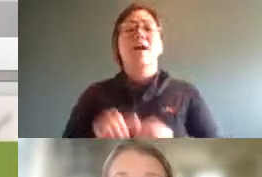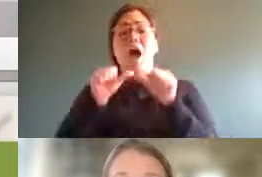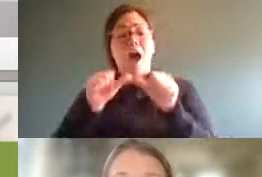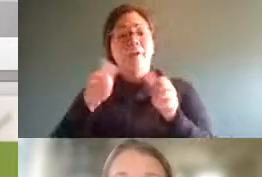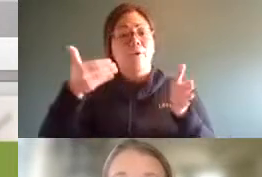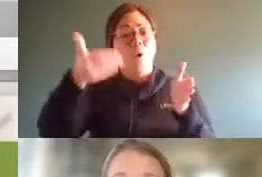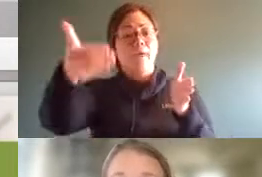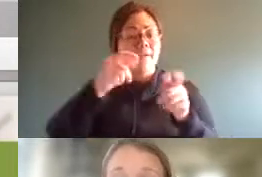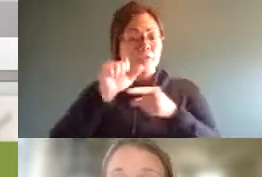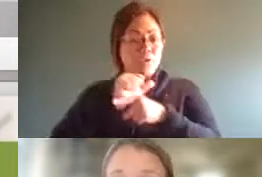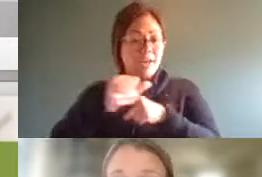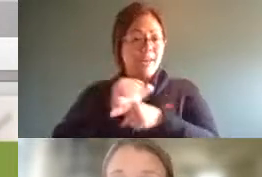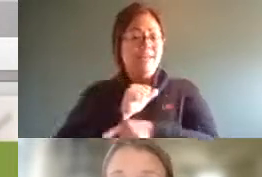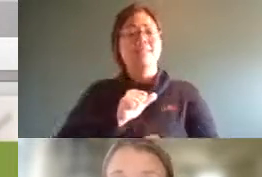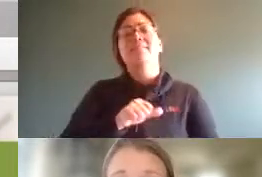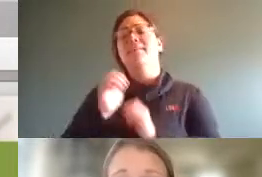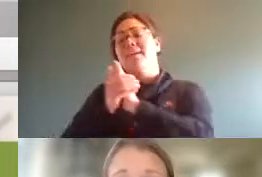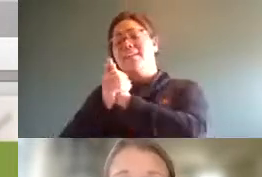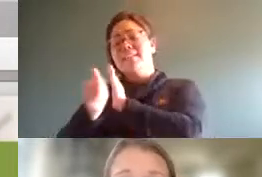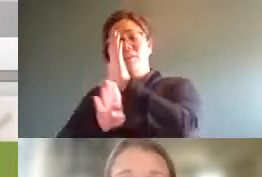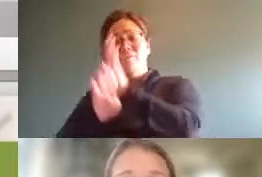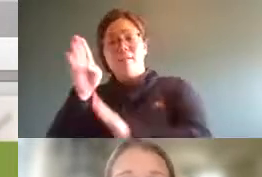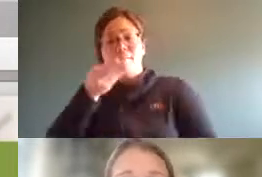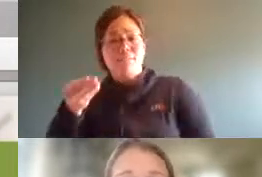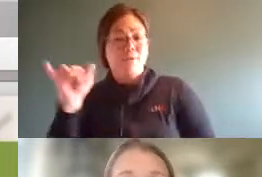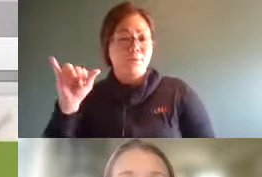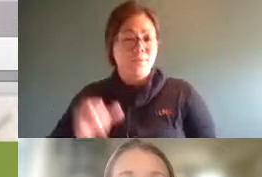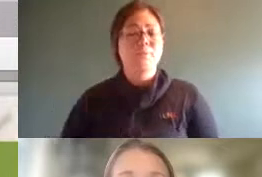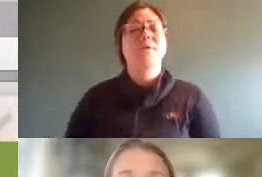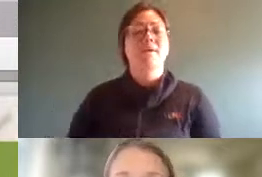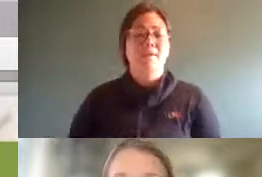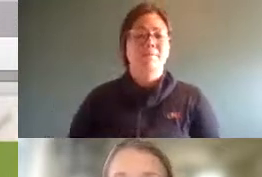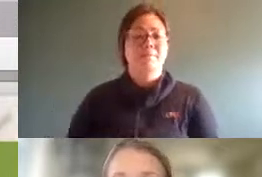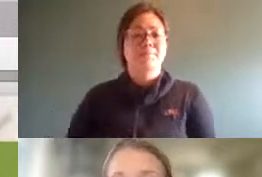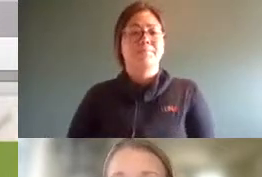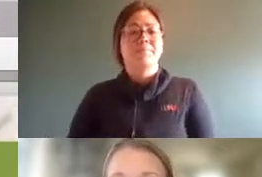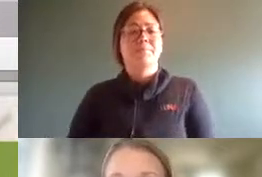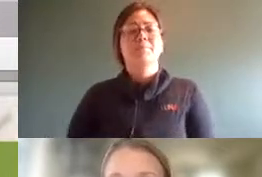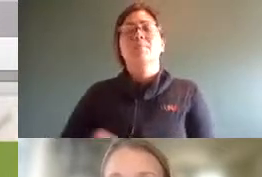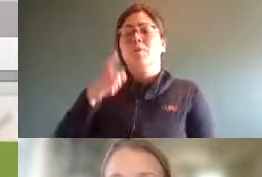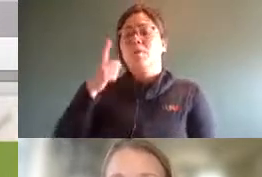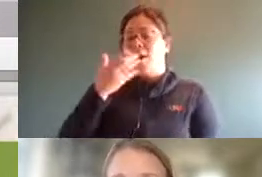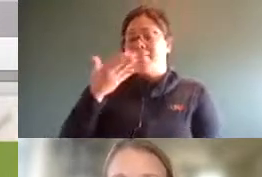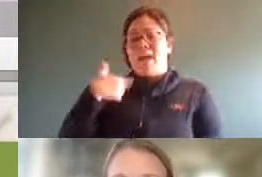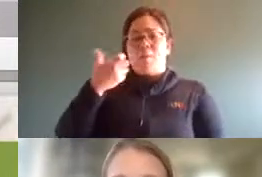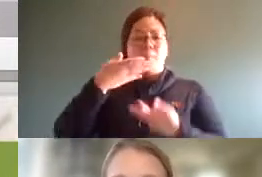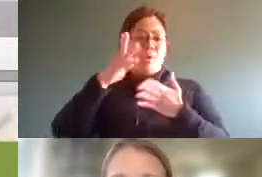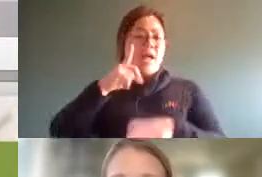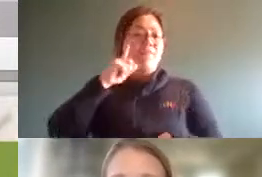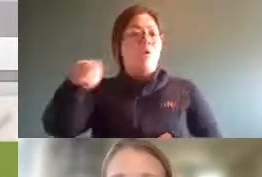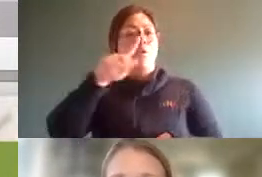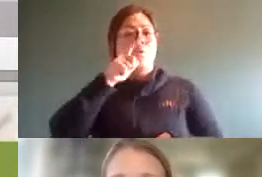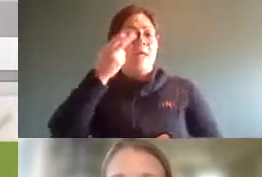training, and skill development materials as well. One thing that I want to bring up for HR leaders